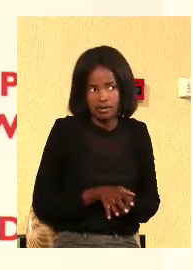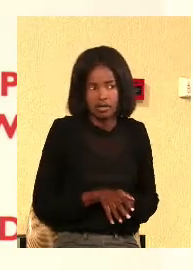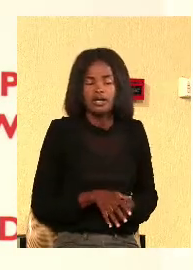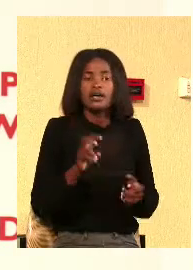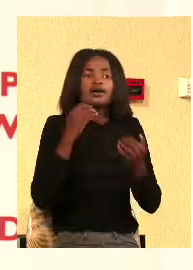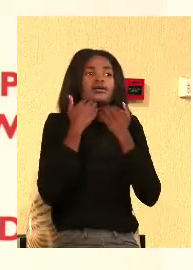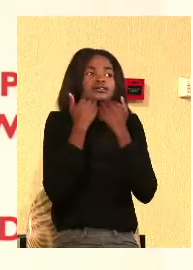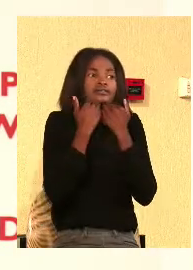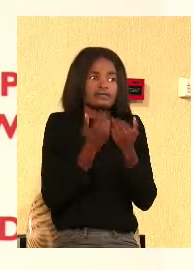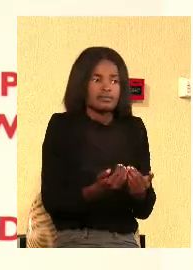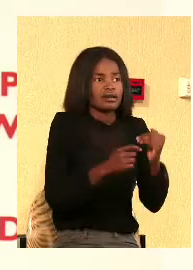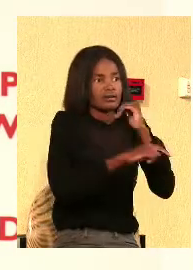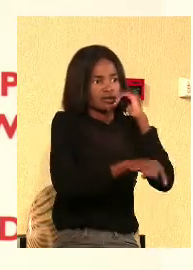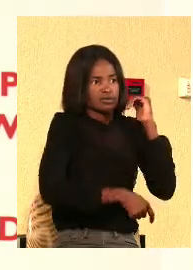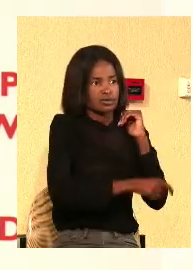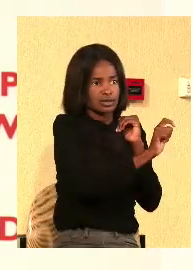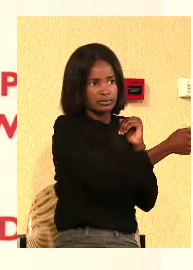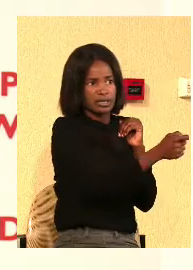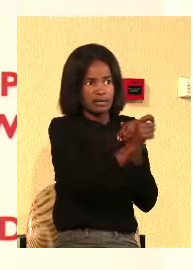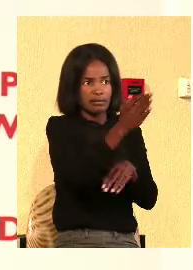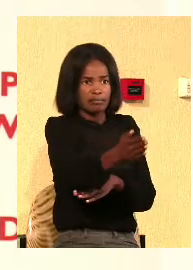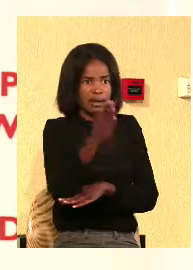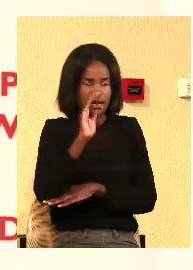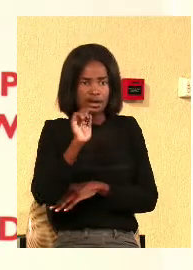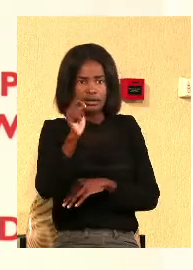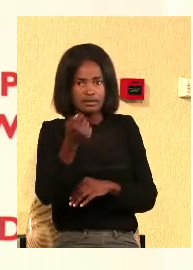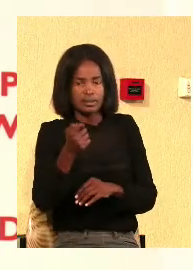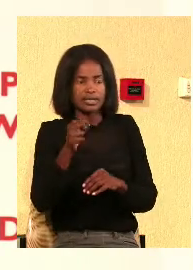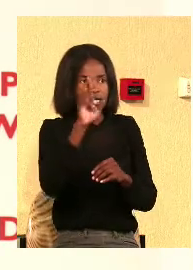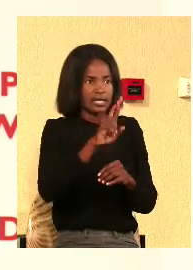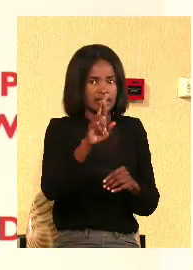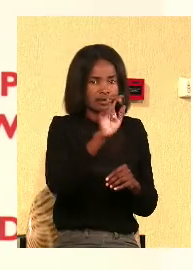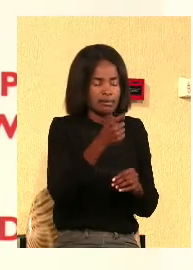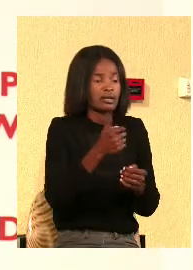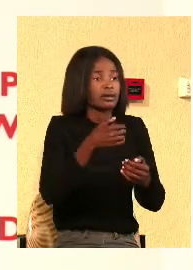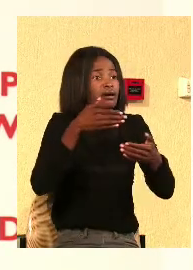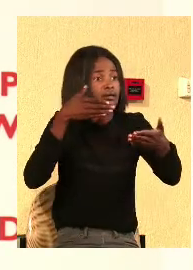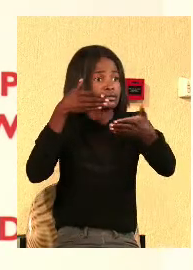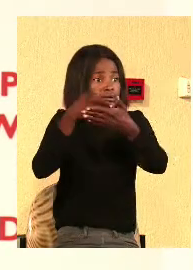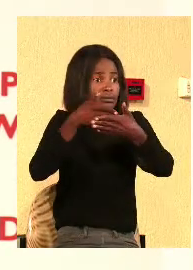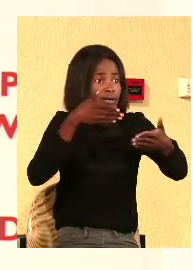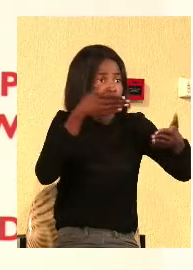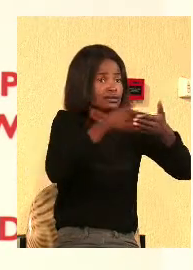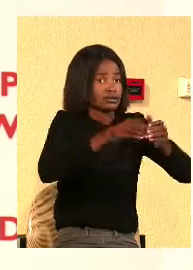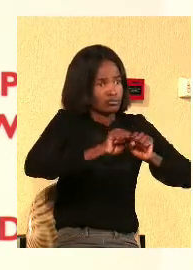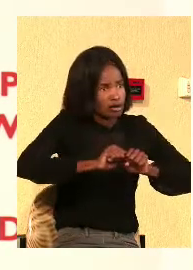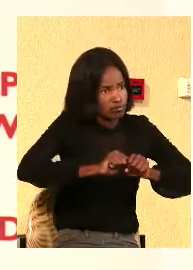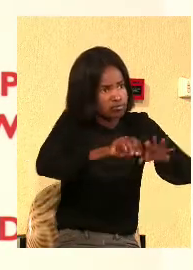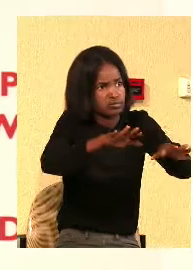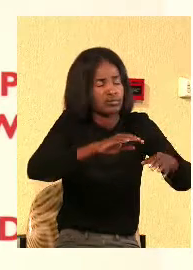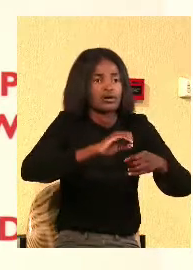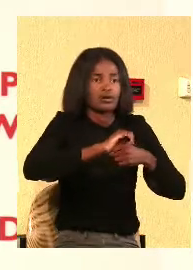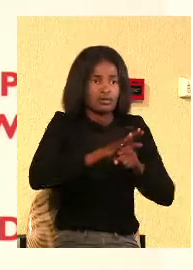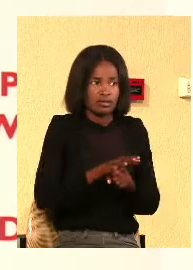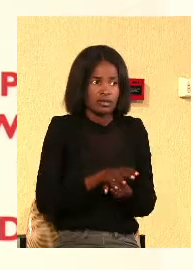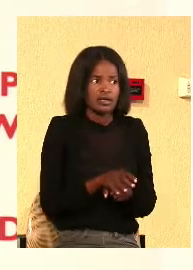that locking down does intercept transmission of the virus in the community. Perhaps not for good, but